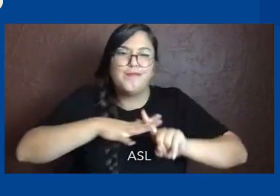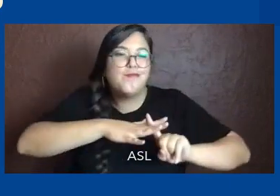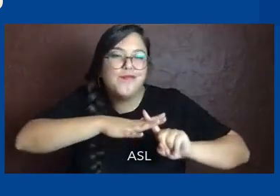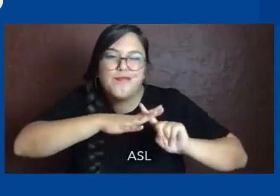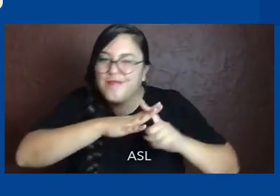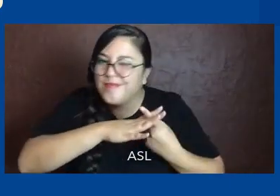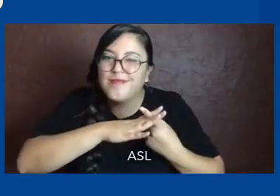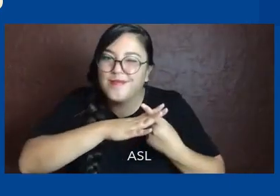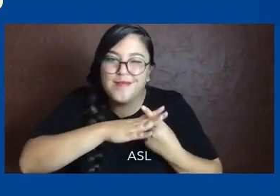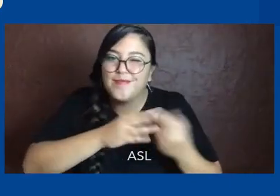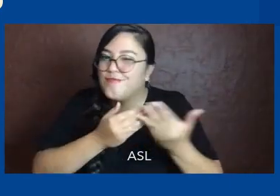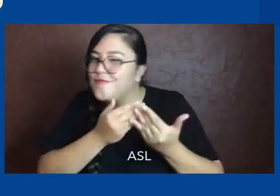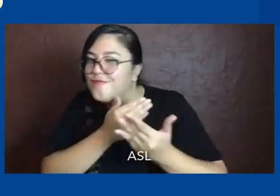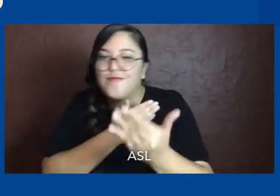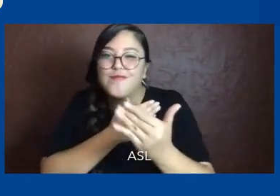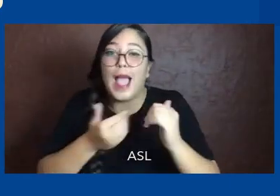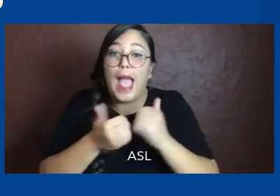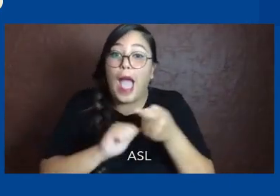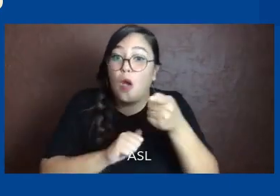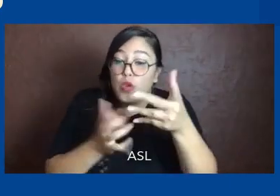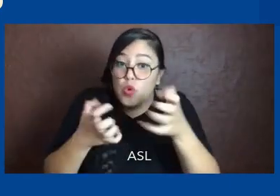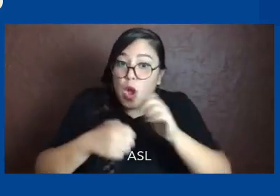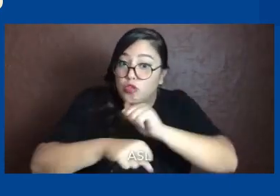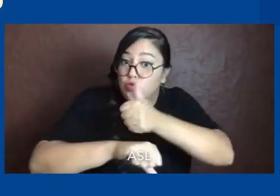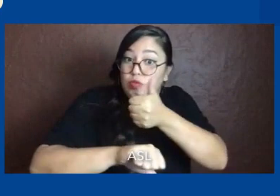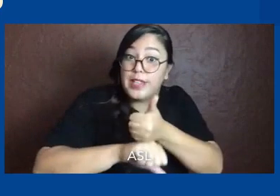to how you want to, I guess, craft your own